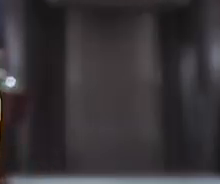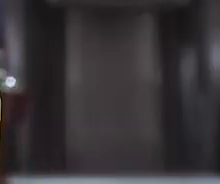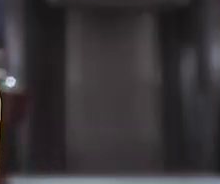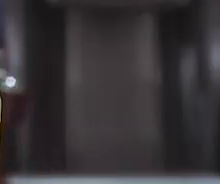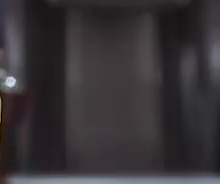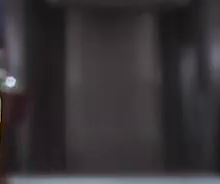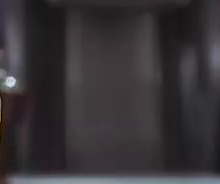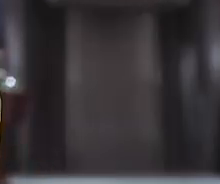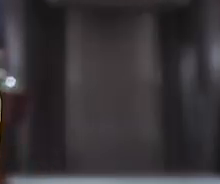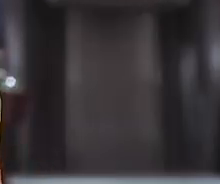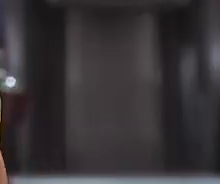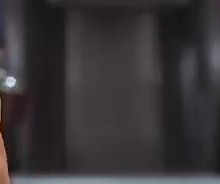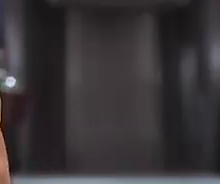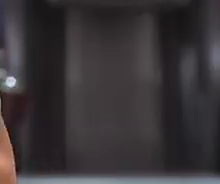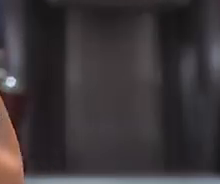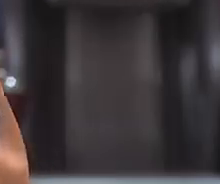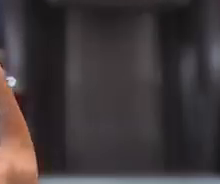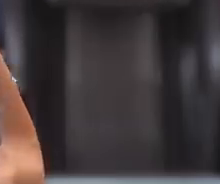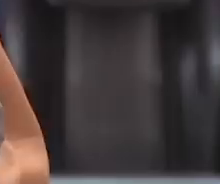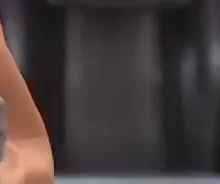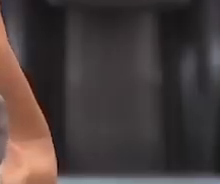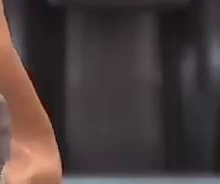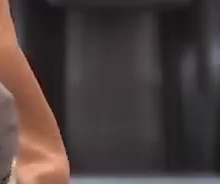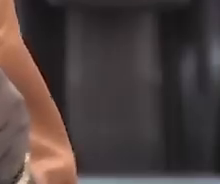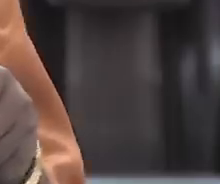There is the covenant